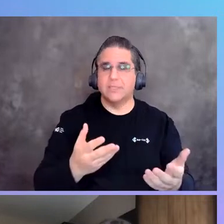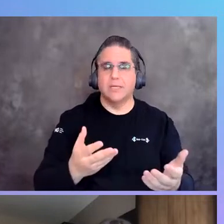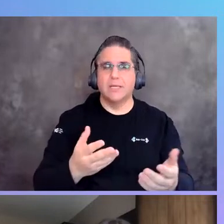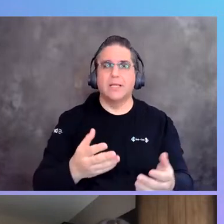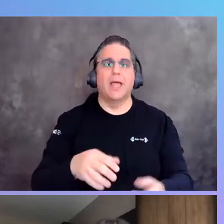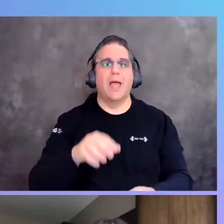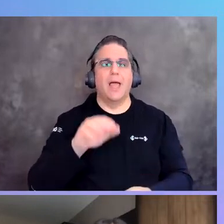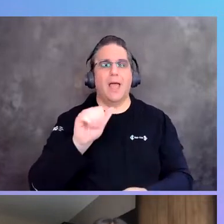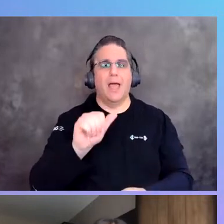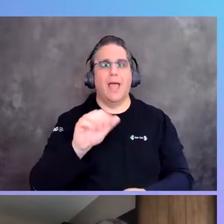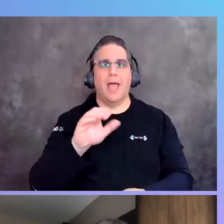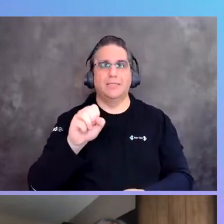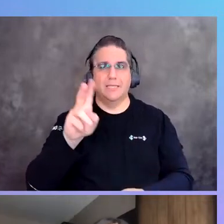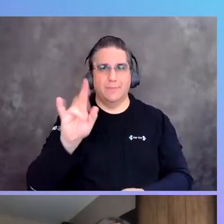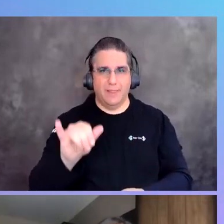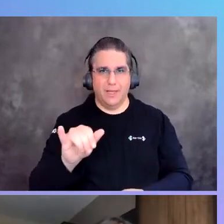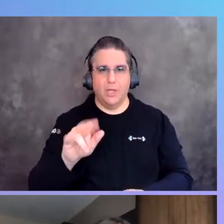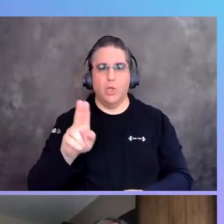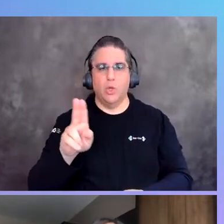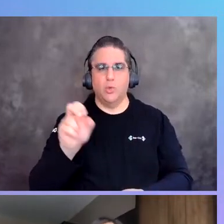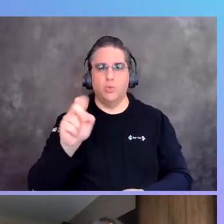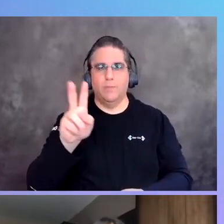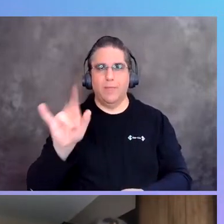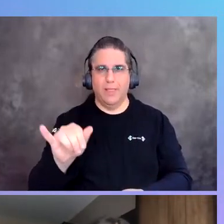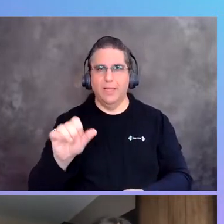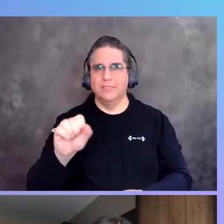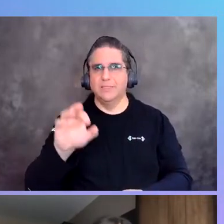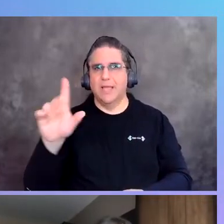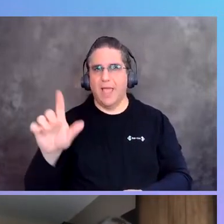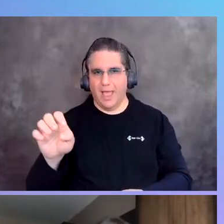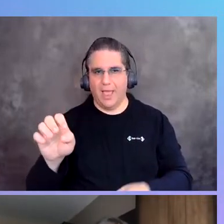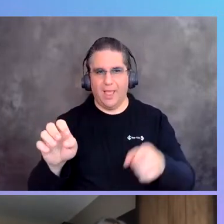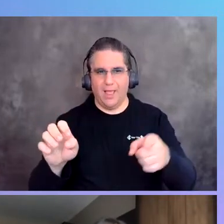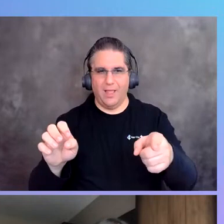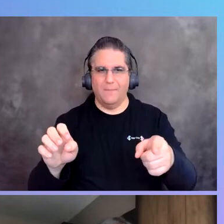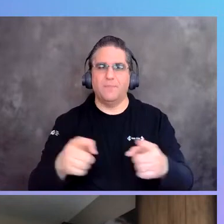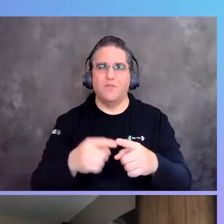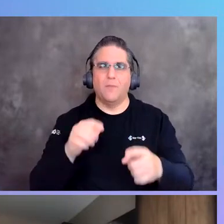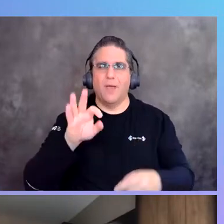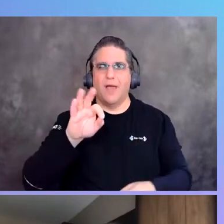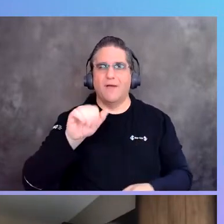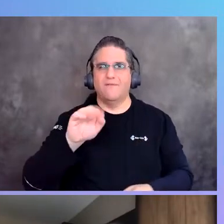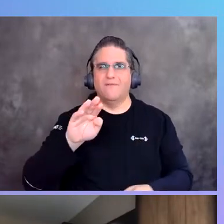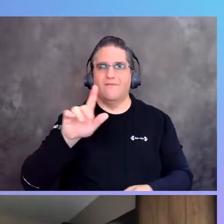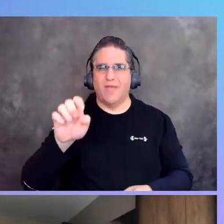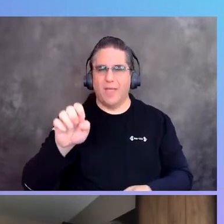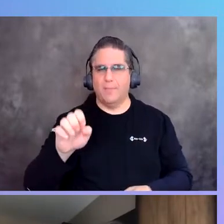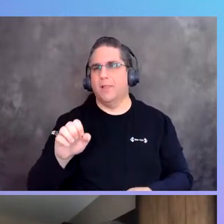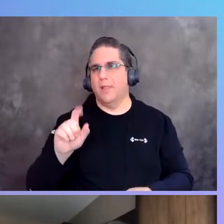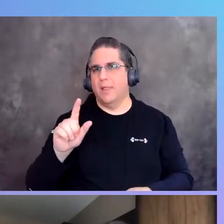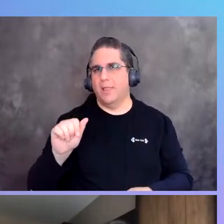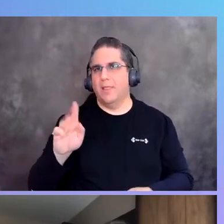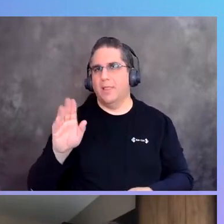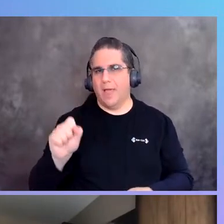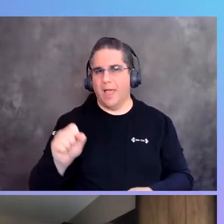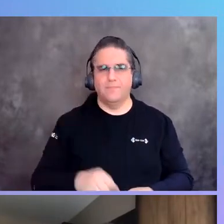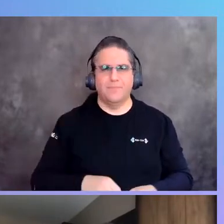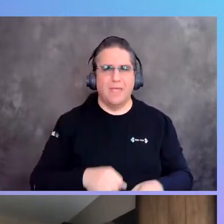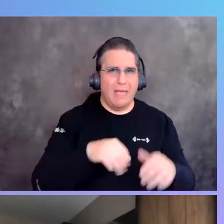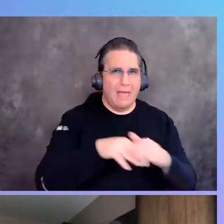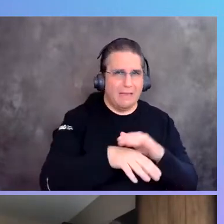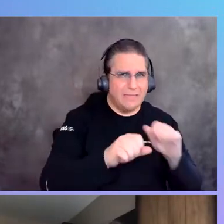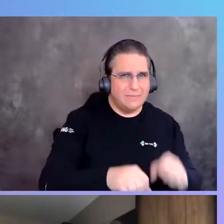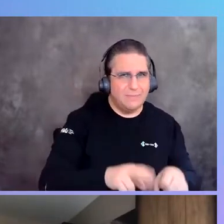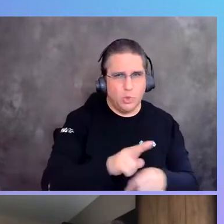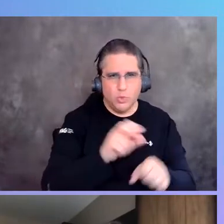usability scale. And this is created by a company called Fable Tech Labs. So what the accessibility usability scale is